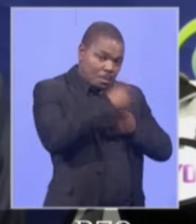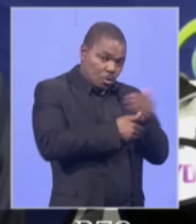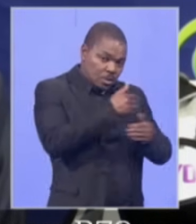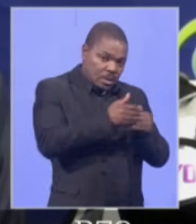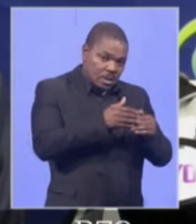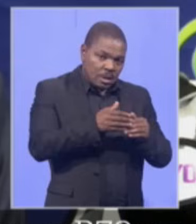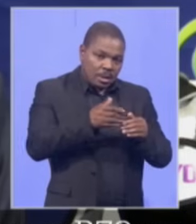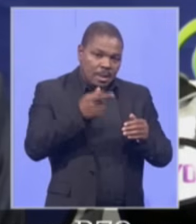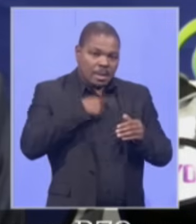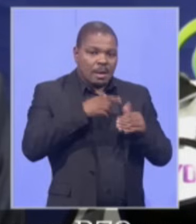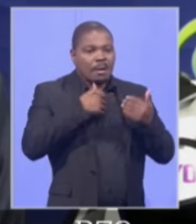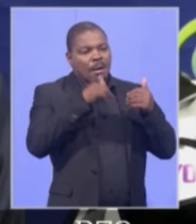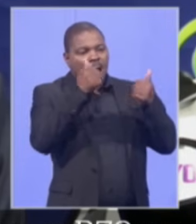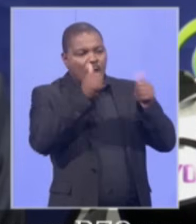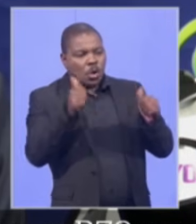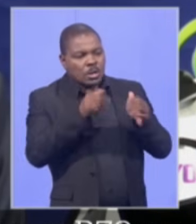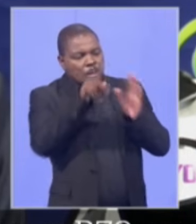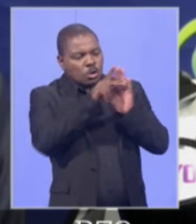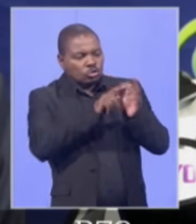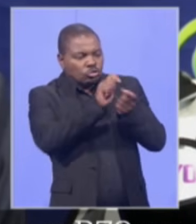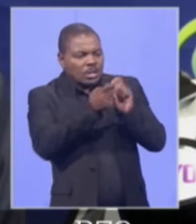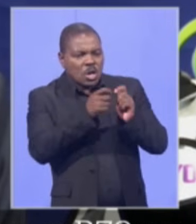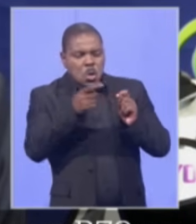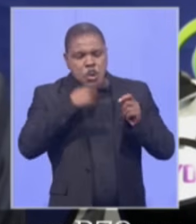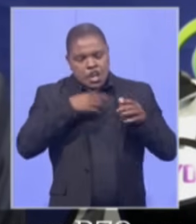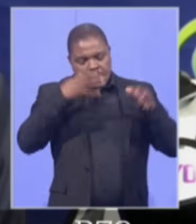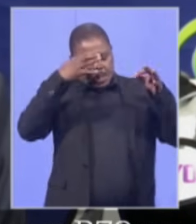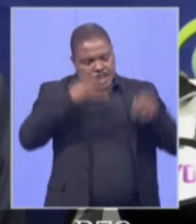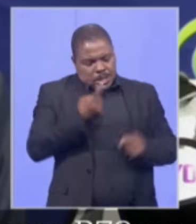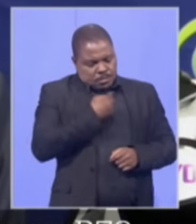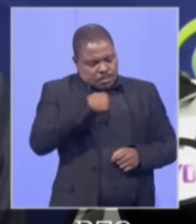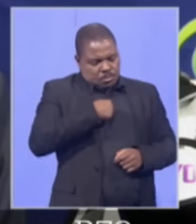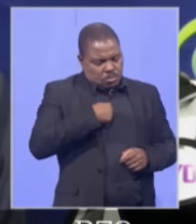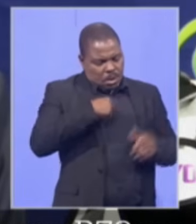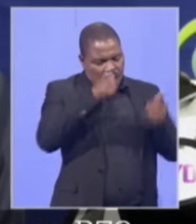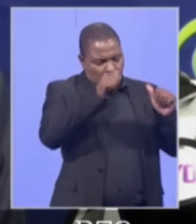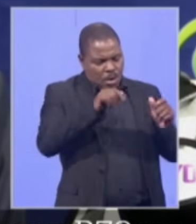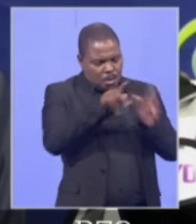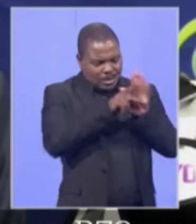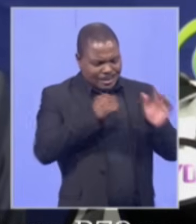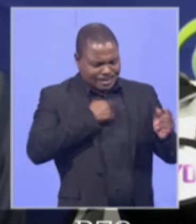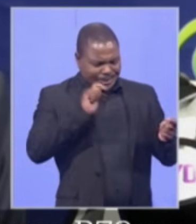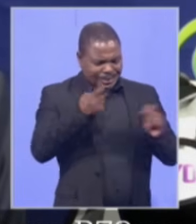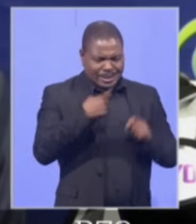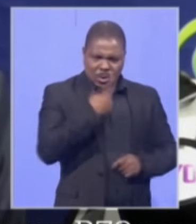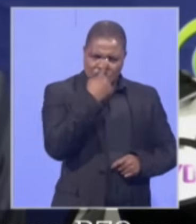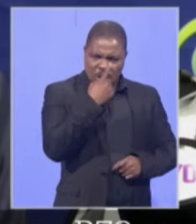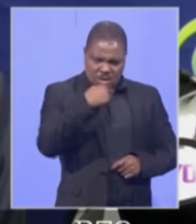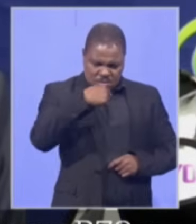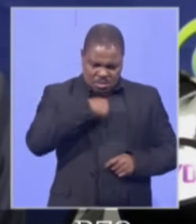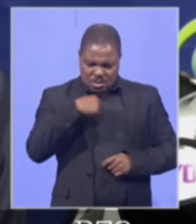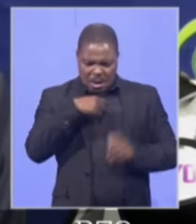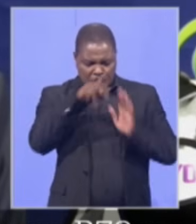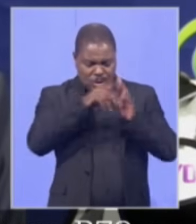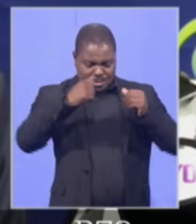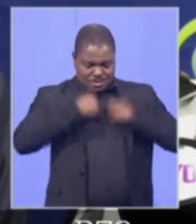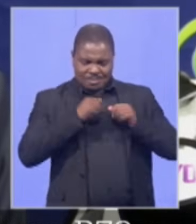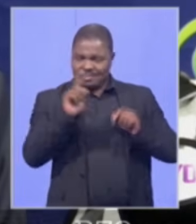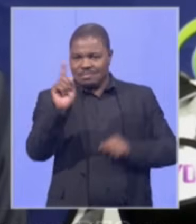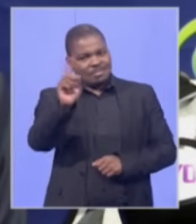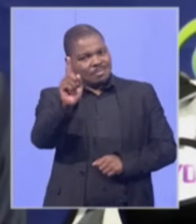of changing accounting policy. So it's not a unilateral Collins Letswalo accounting policy. I don't own accounting policies, by the